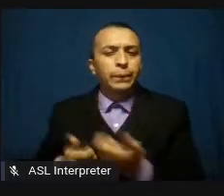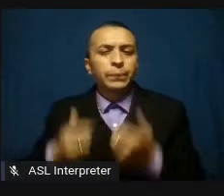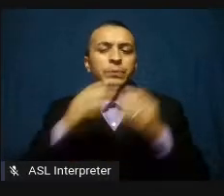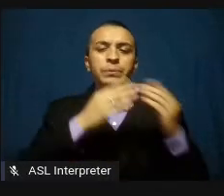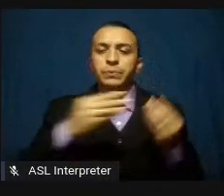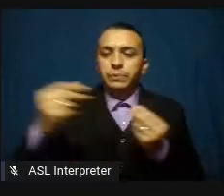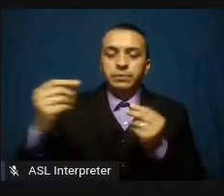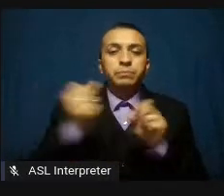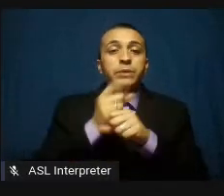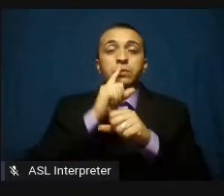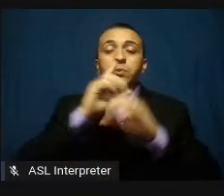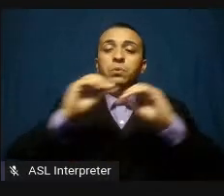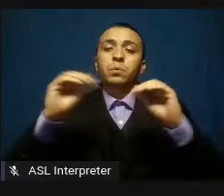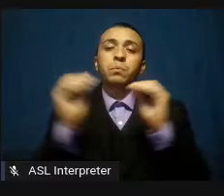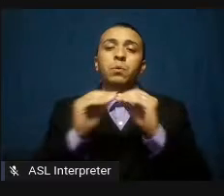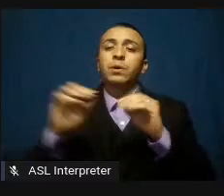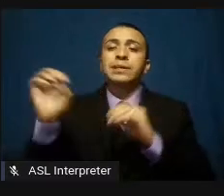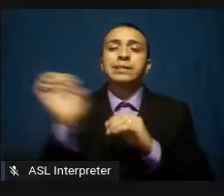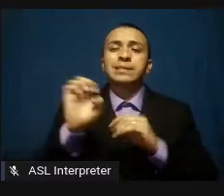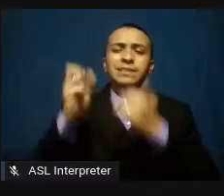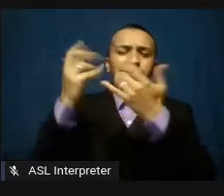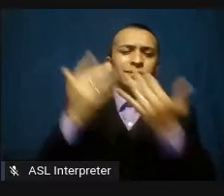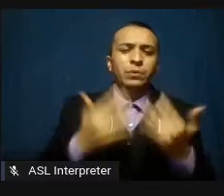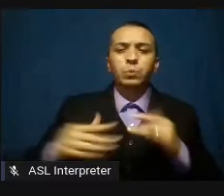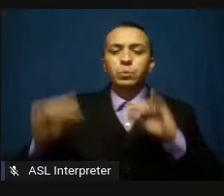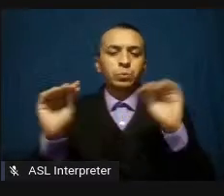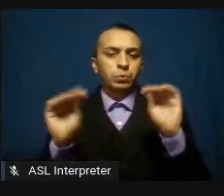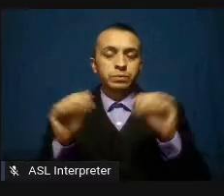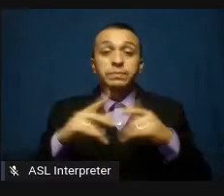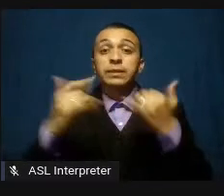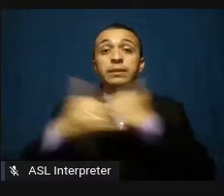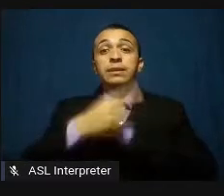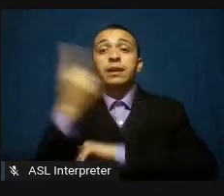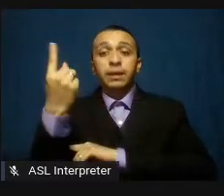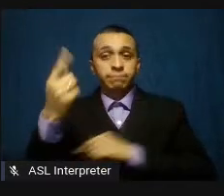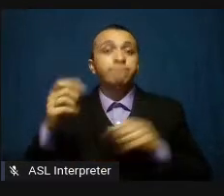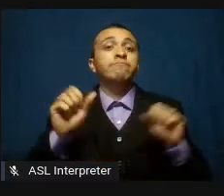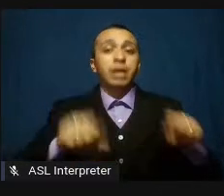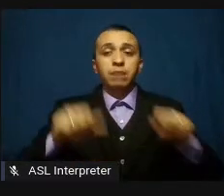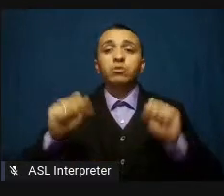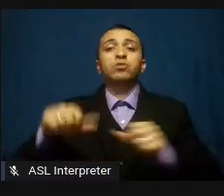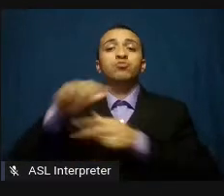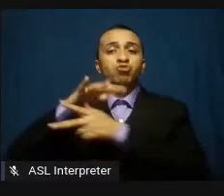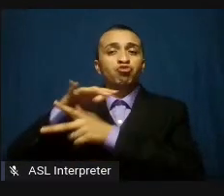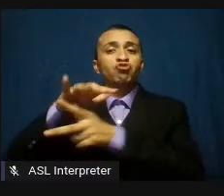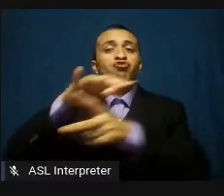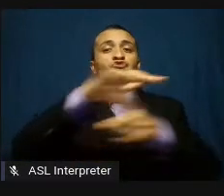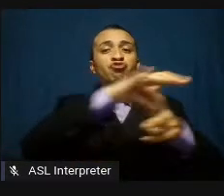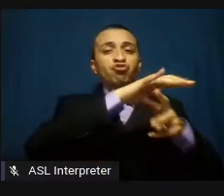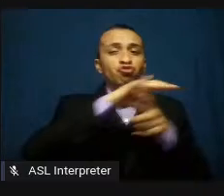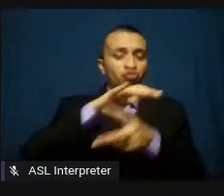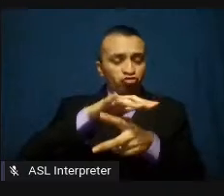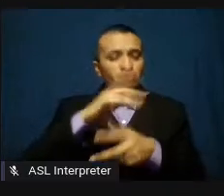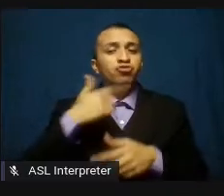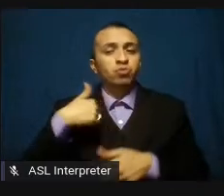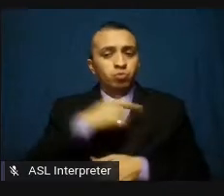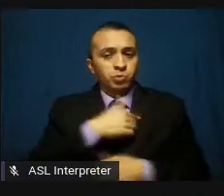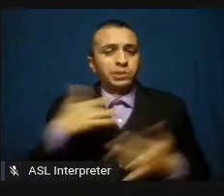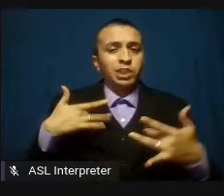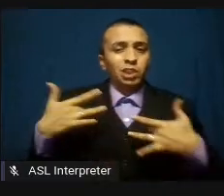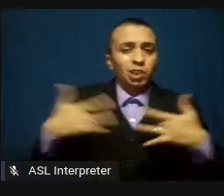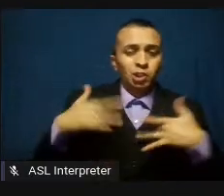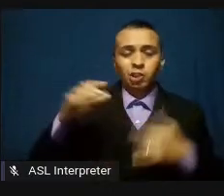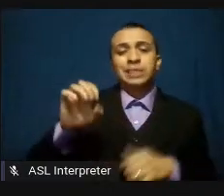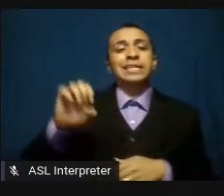production in there. All through today, we were able to fly aircraft in there. Both of those areas were the two areas of concern right now is that east side of Edison